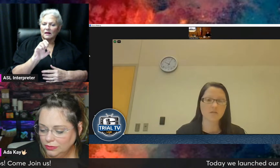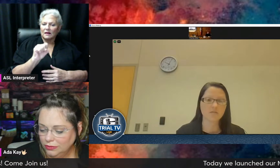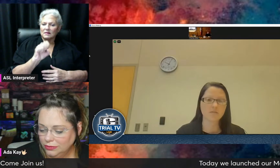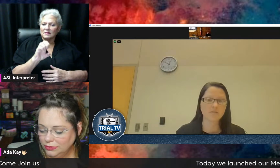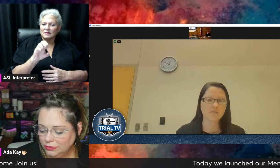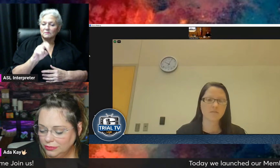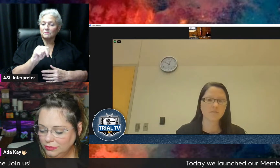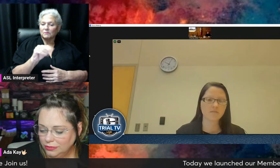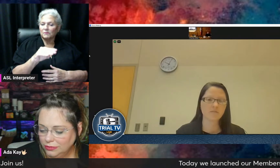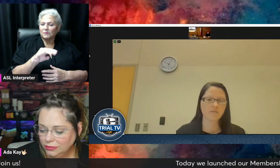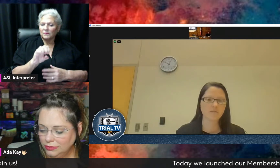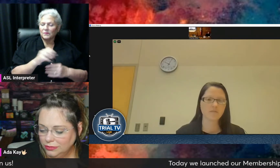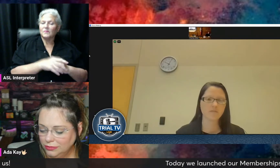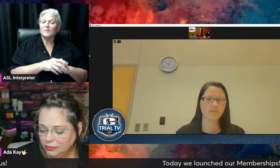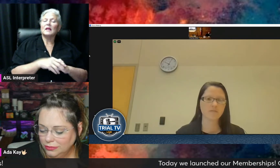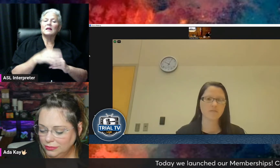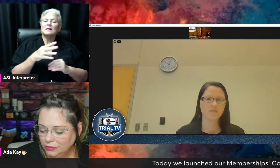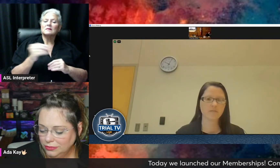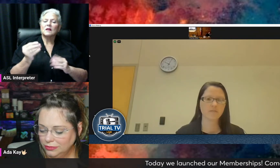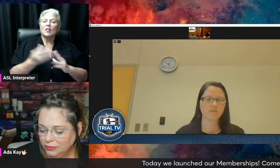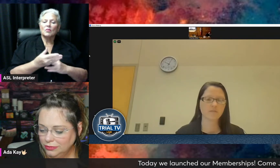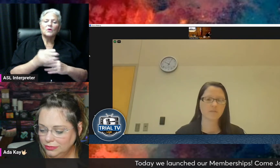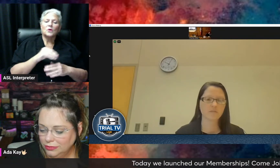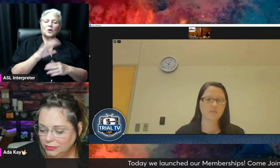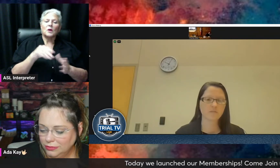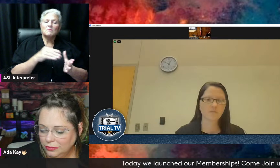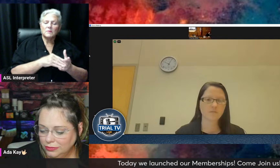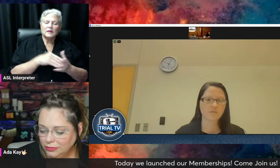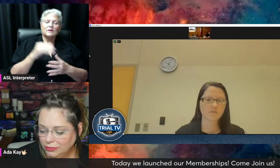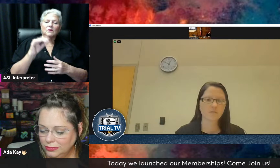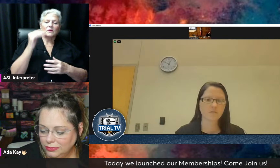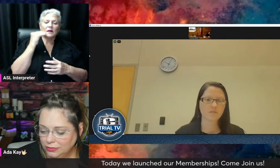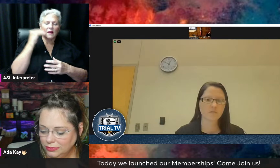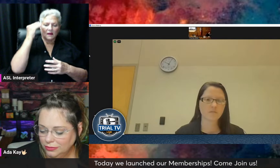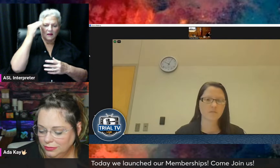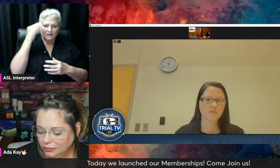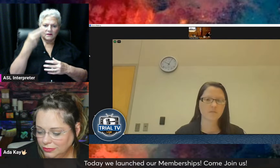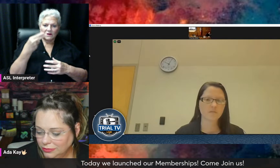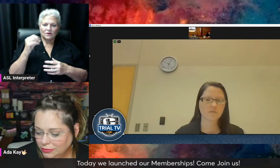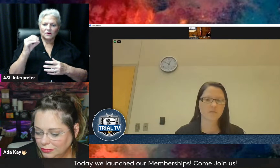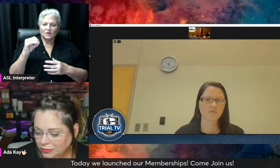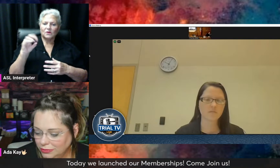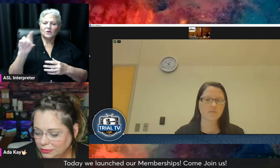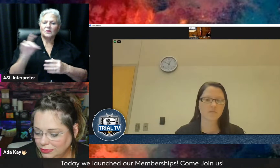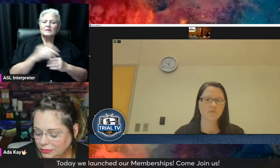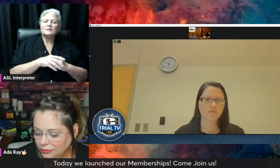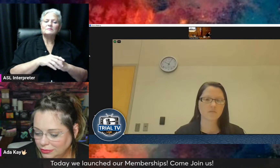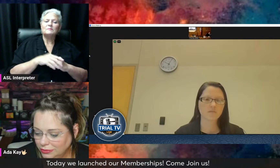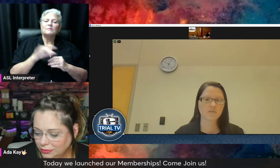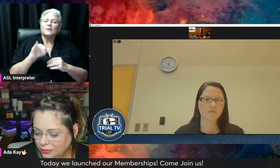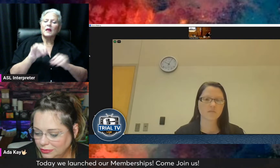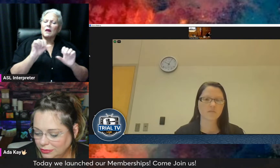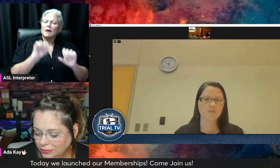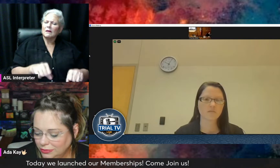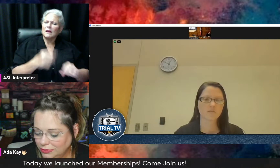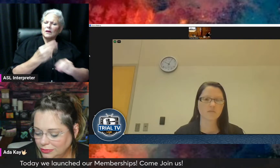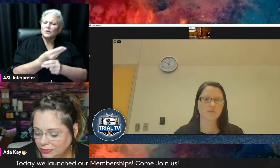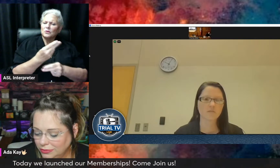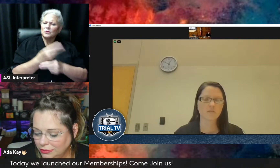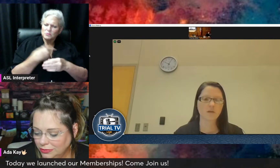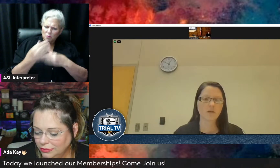time. Could you briefly describe the methodology or process that you use in making